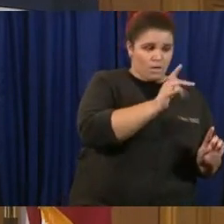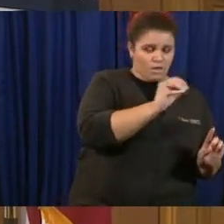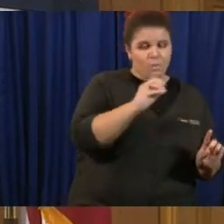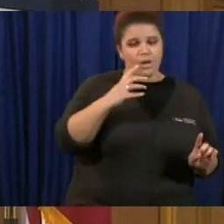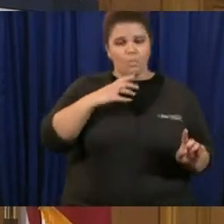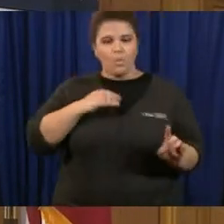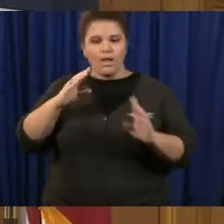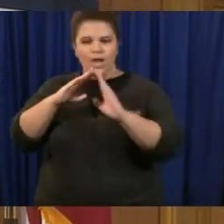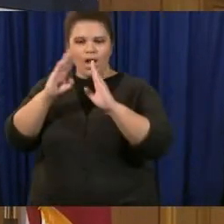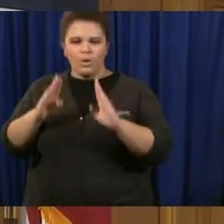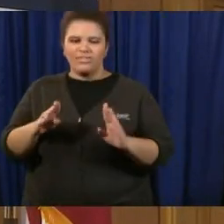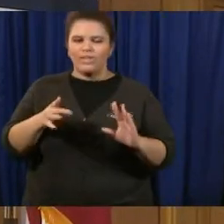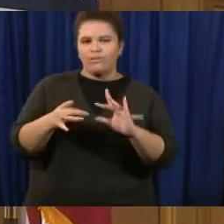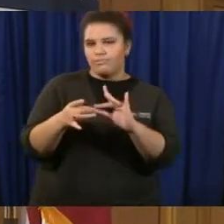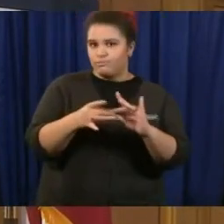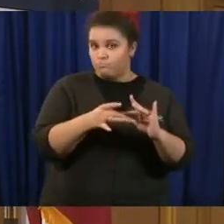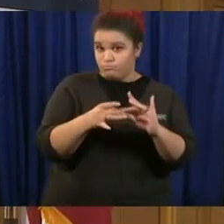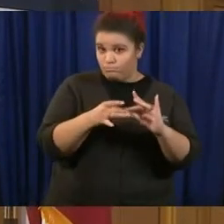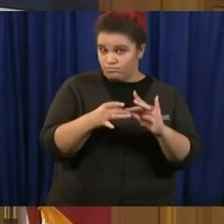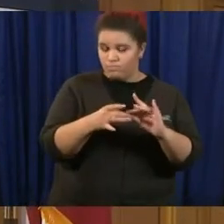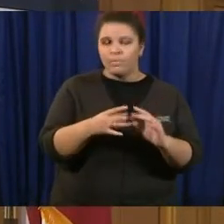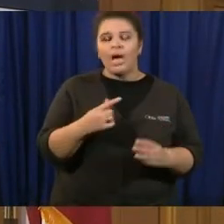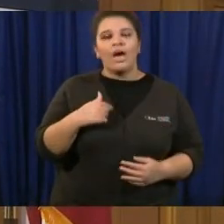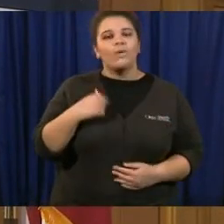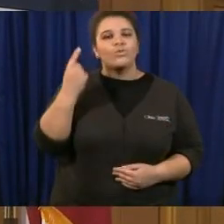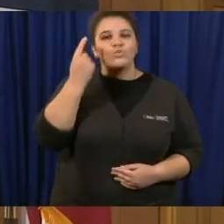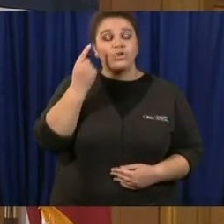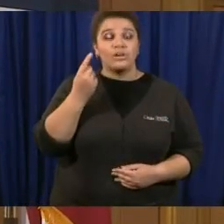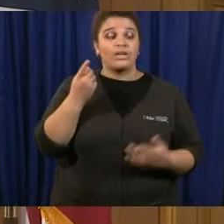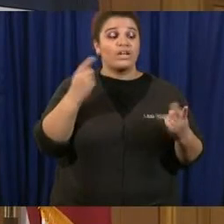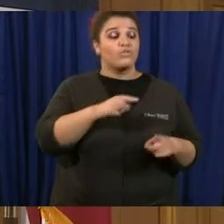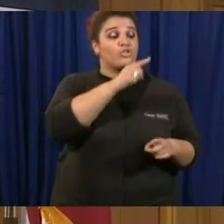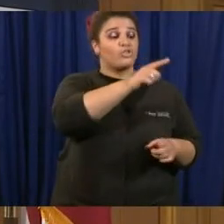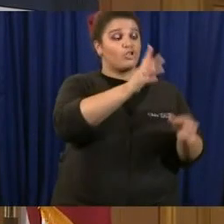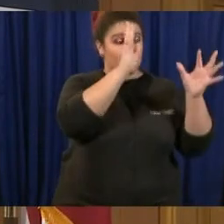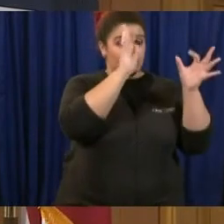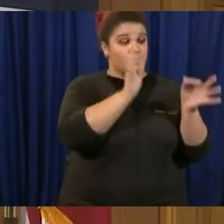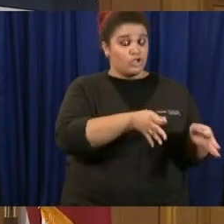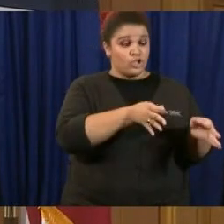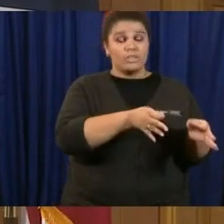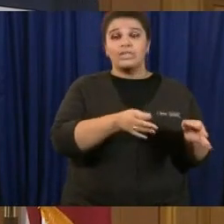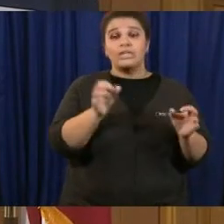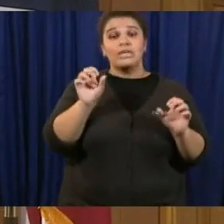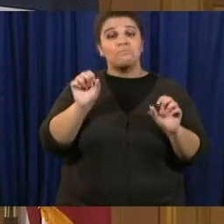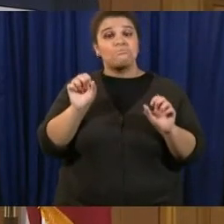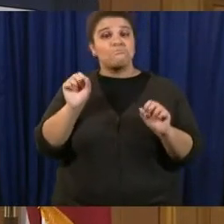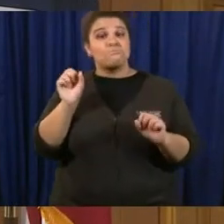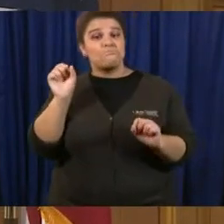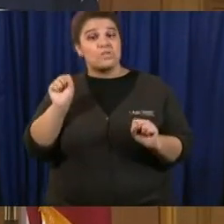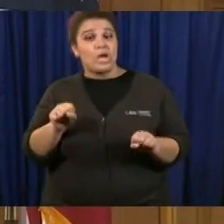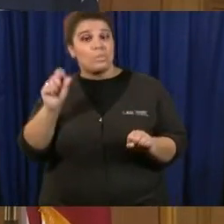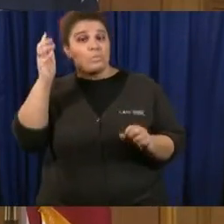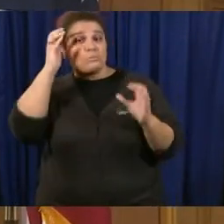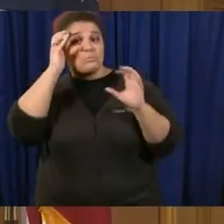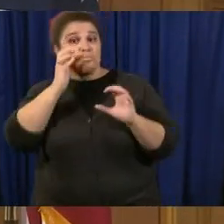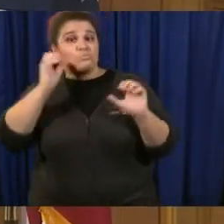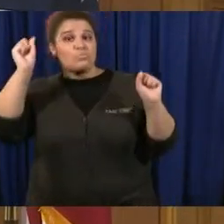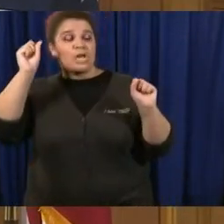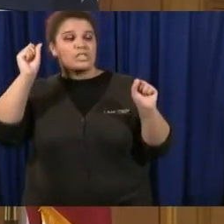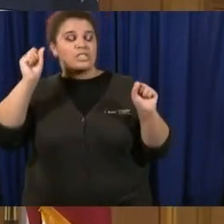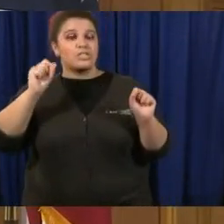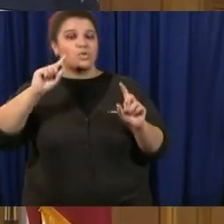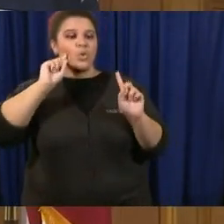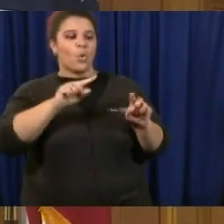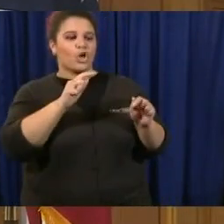the authority to overrule an order that you give out? In other words, can the president reopen the state if you still